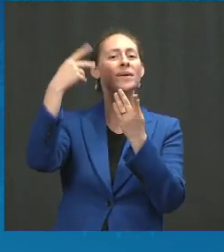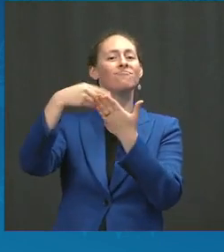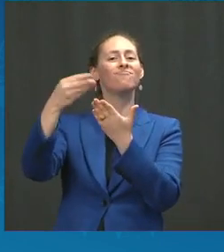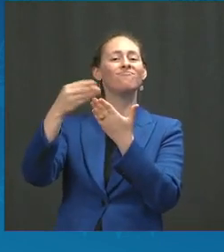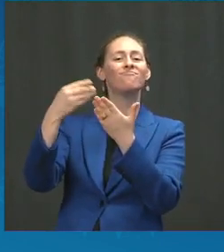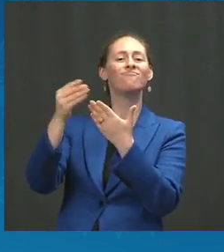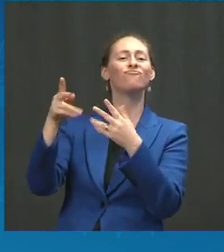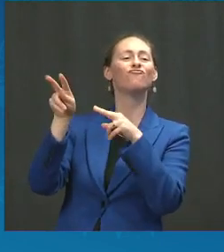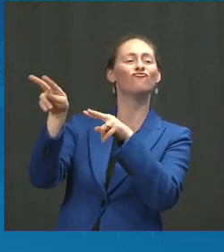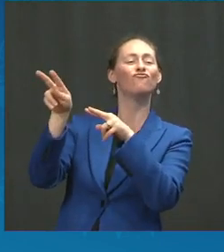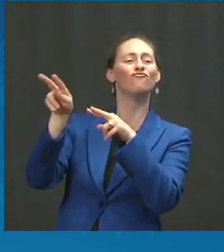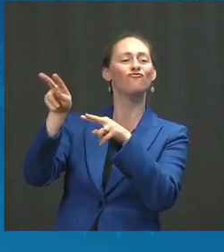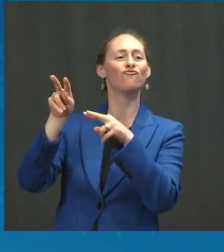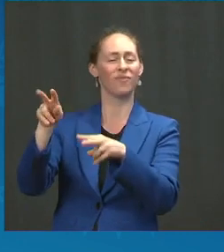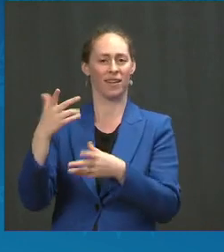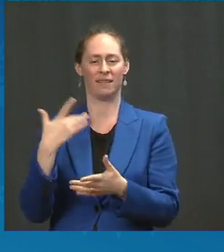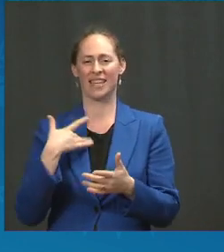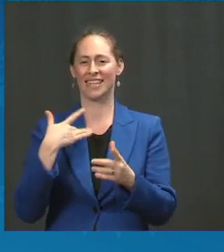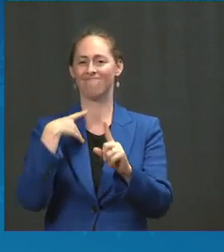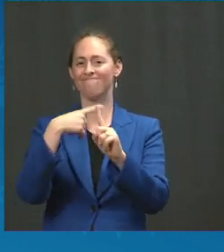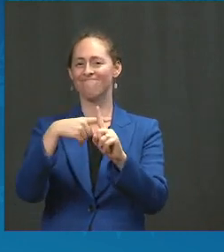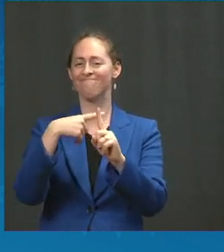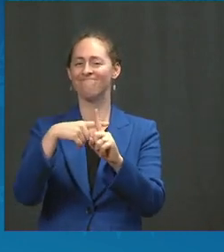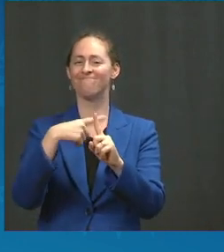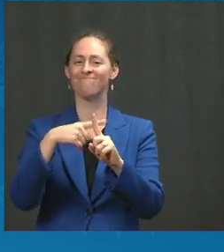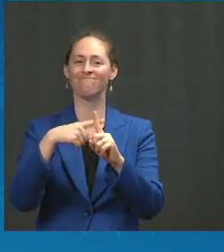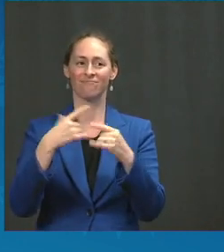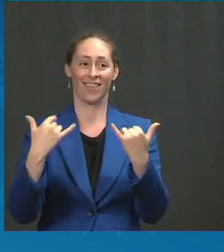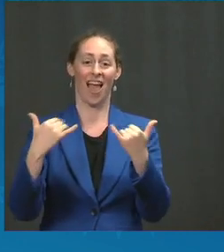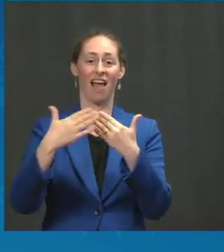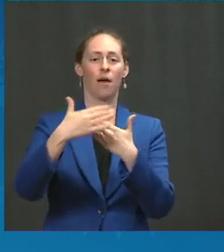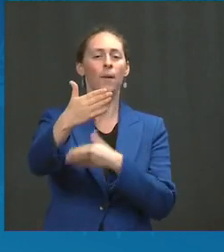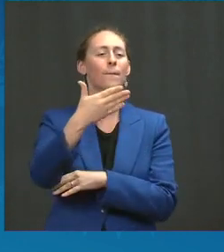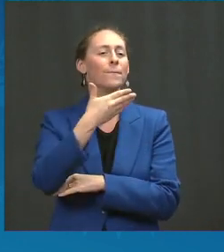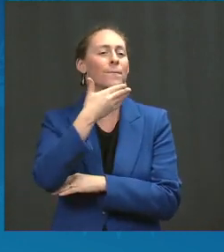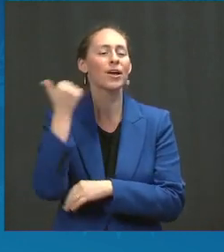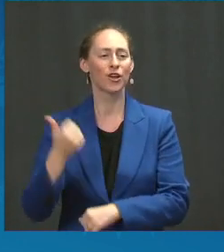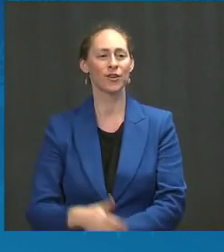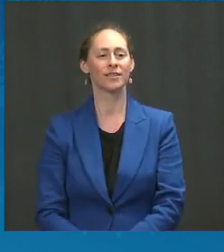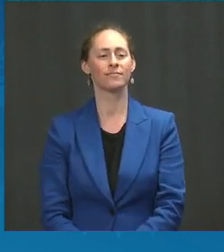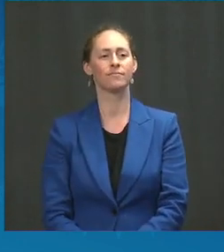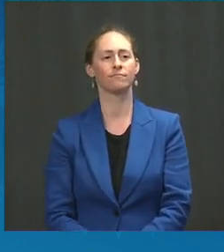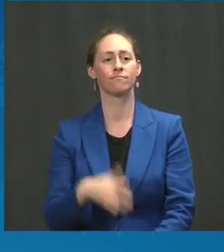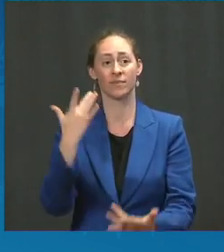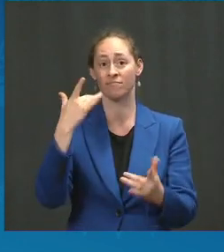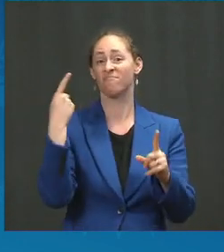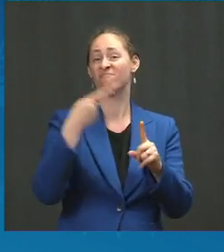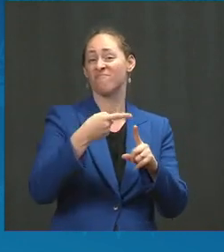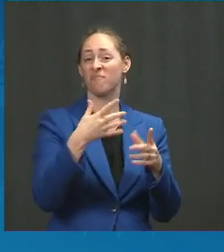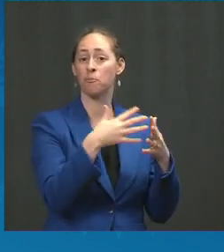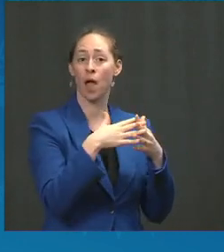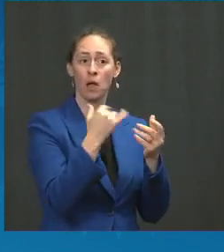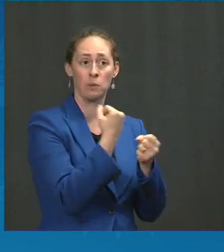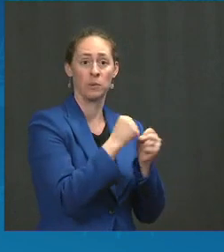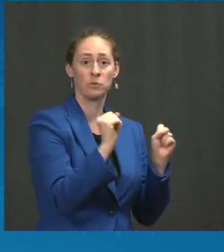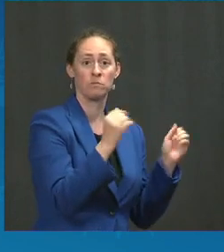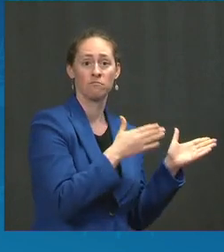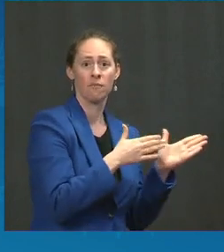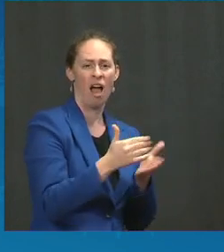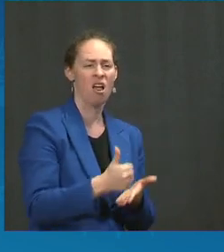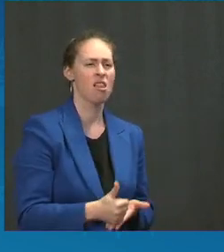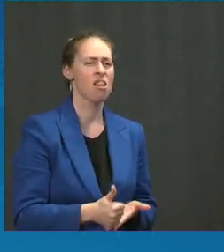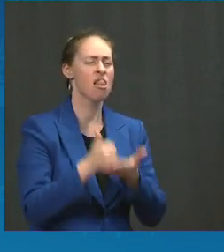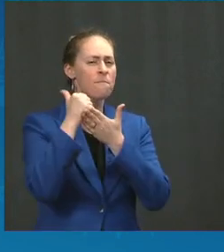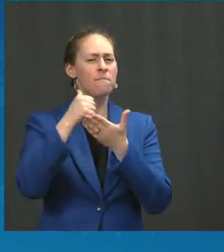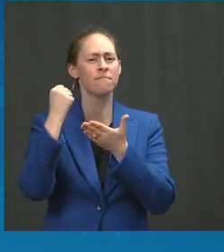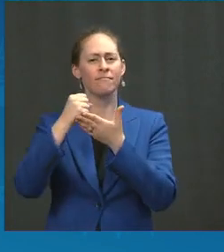it's thanks in large part to the billions of dollars in relief funded by the American Rescue Plan, which Vice President Harris worked so hard to